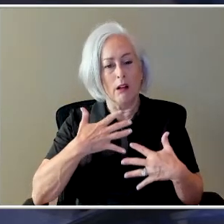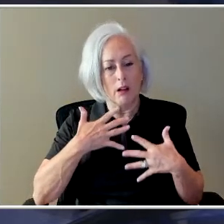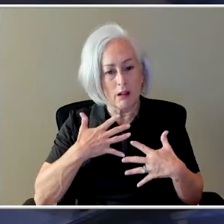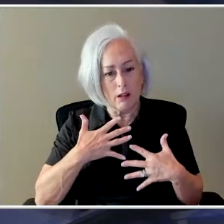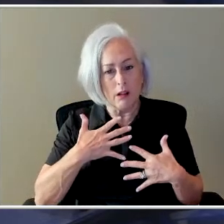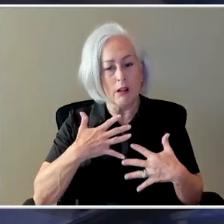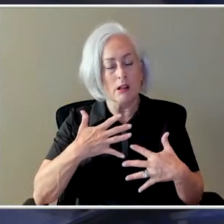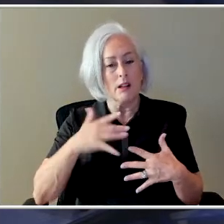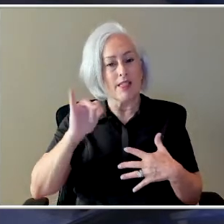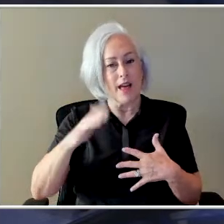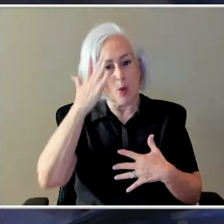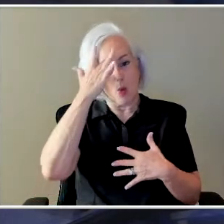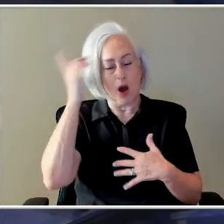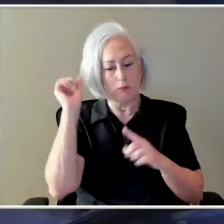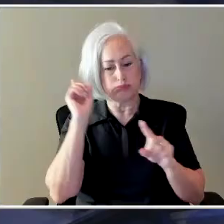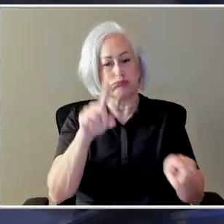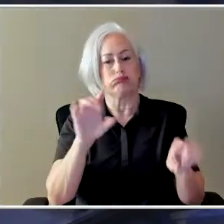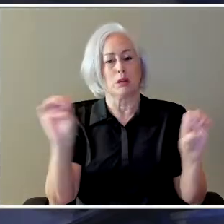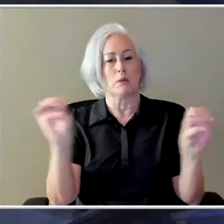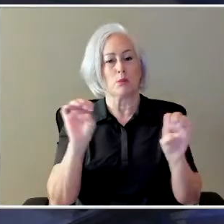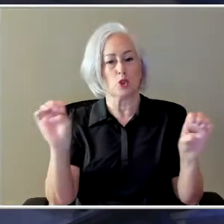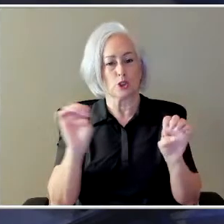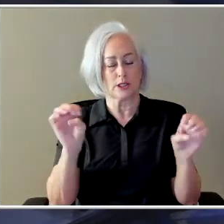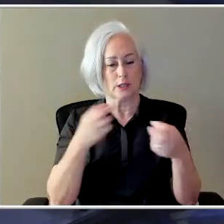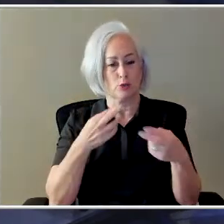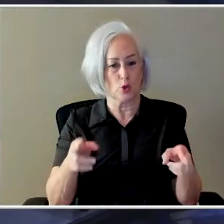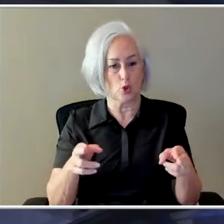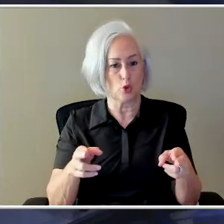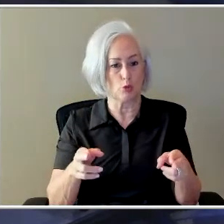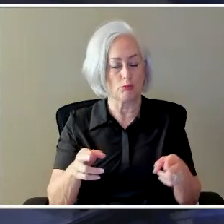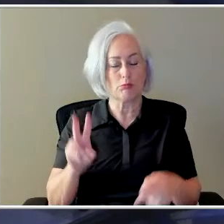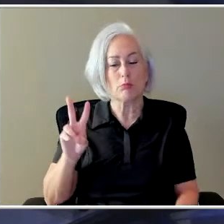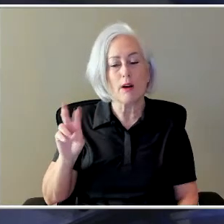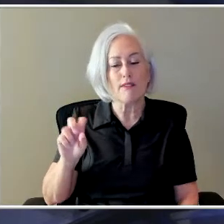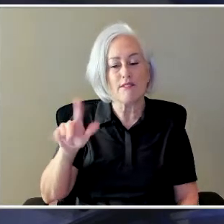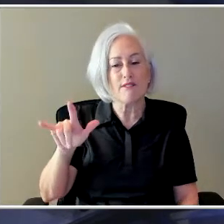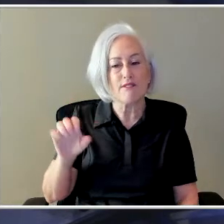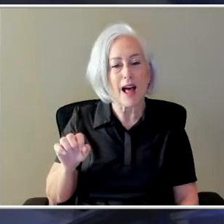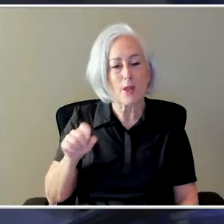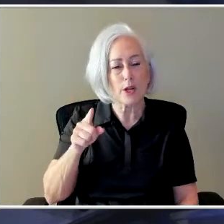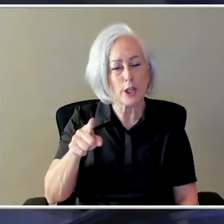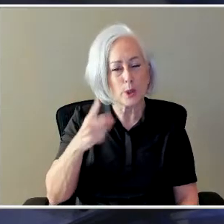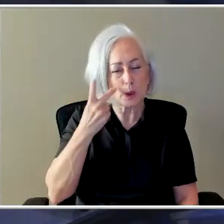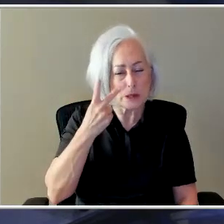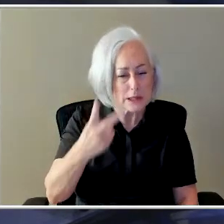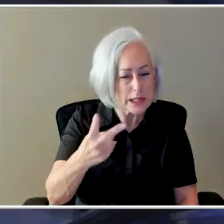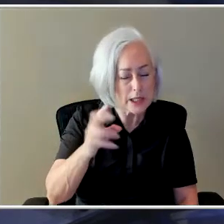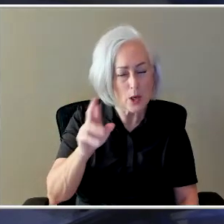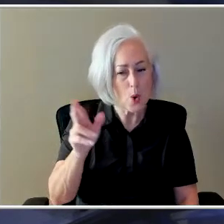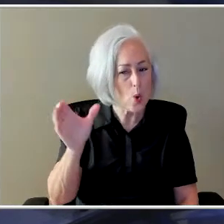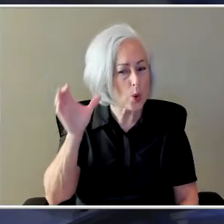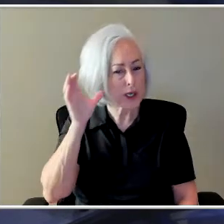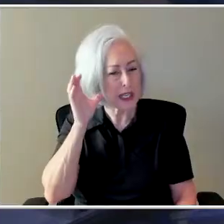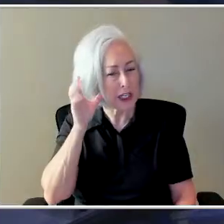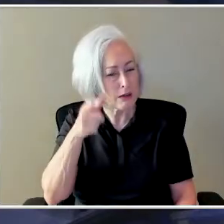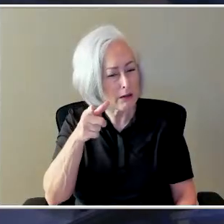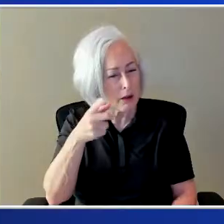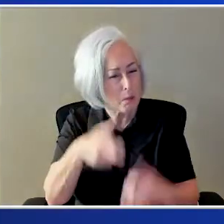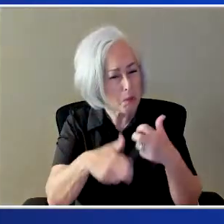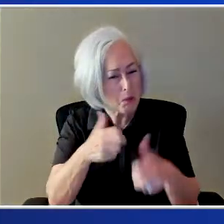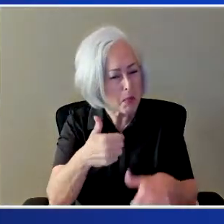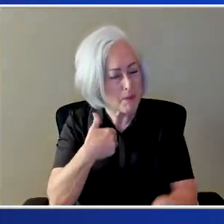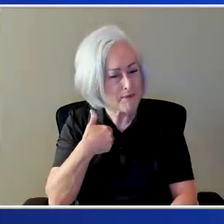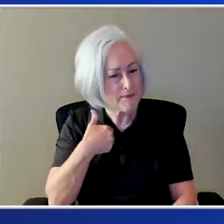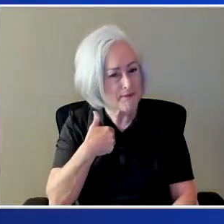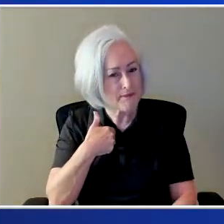Valerie, what could you see or hear back on that day that let you know that he was in distress? Just the